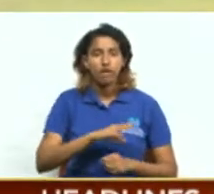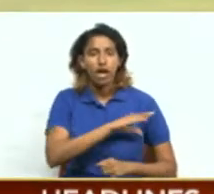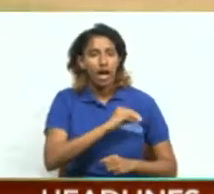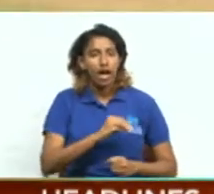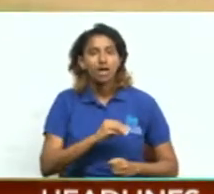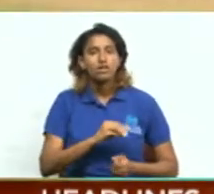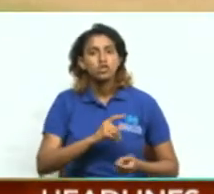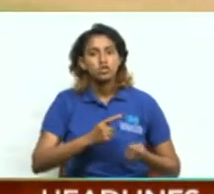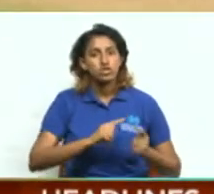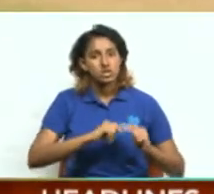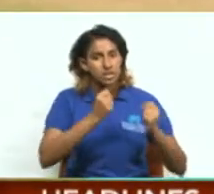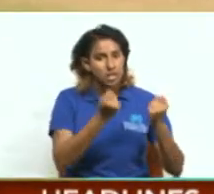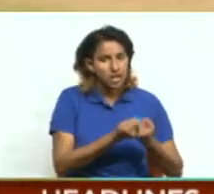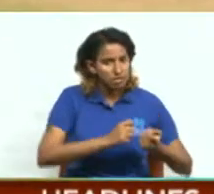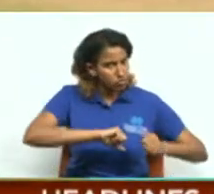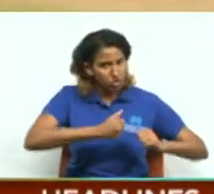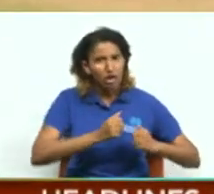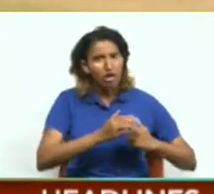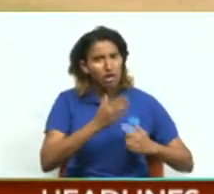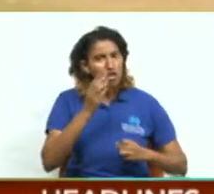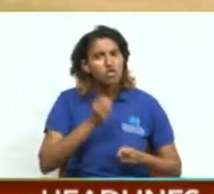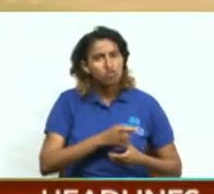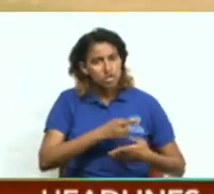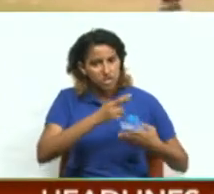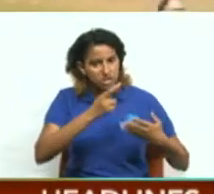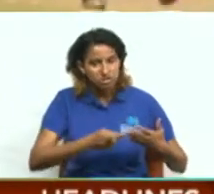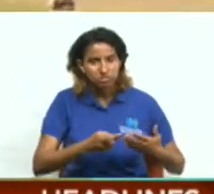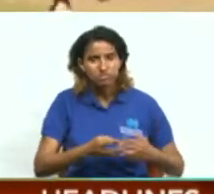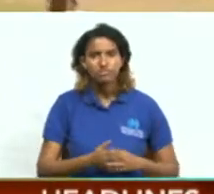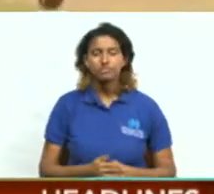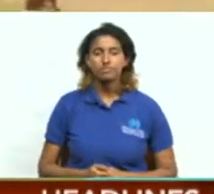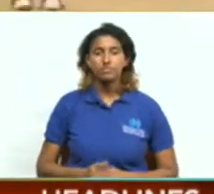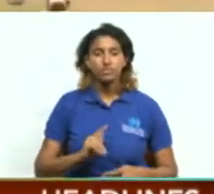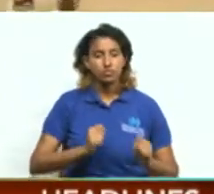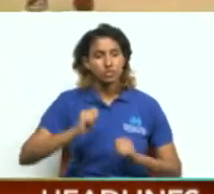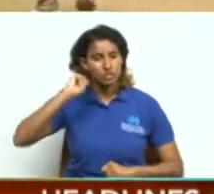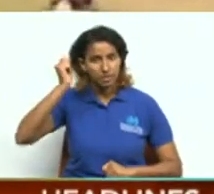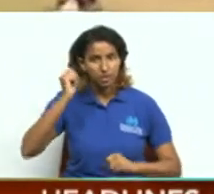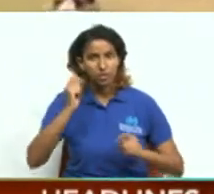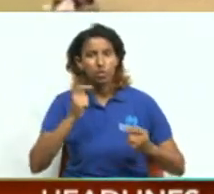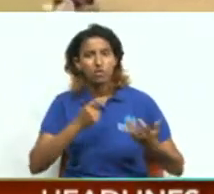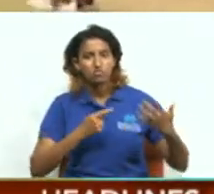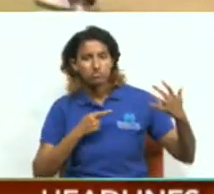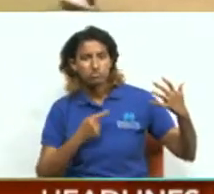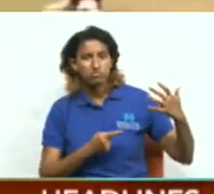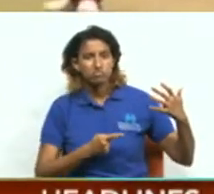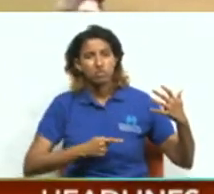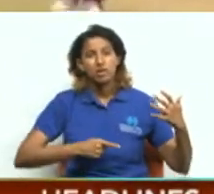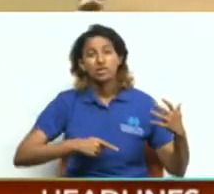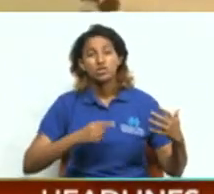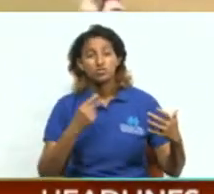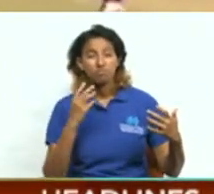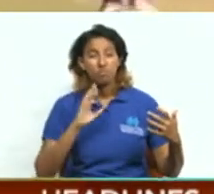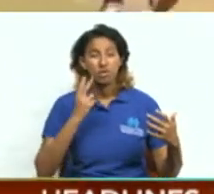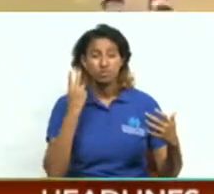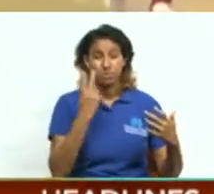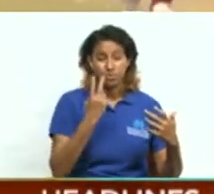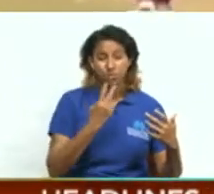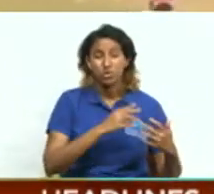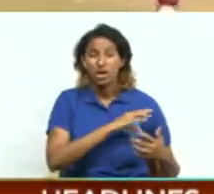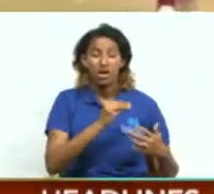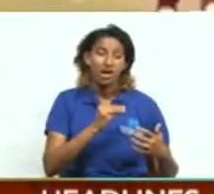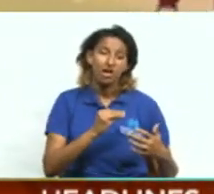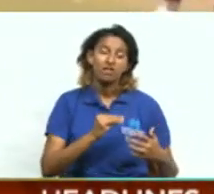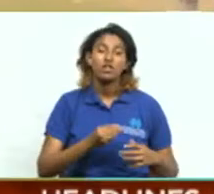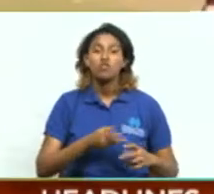of that. With the original nominee omitted from the squad entirely, TNT finished in the bottom two in the 50 over and 3-day formats and had no representation on the West